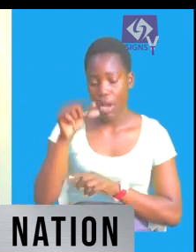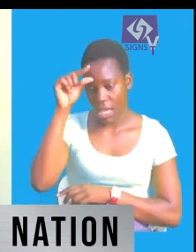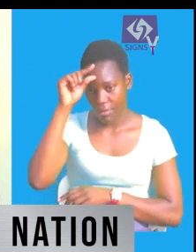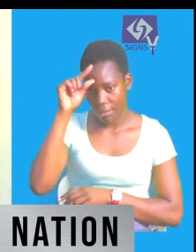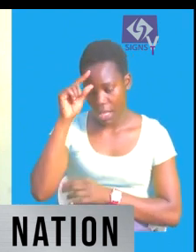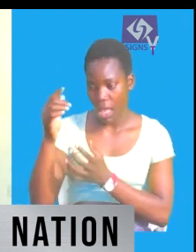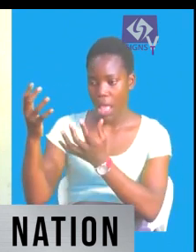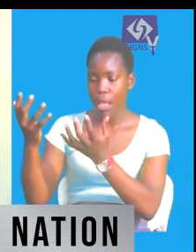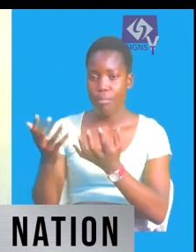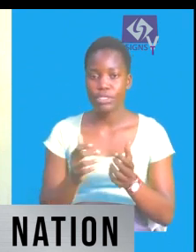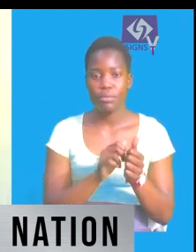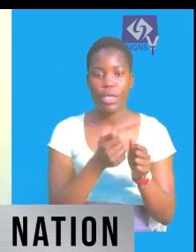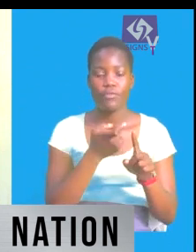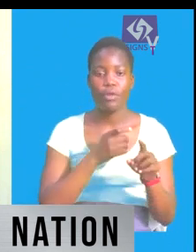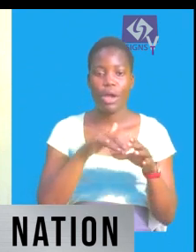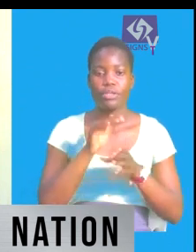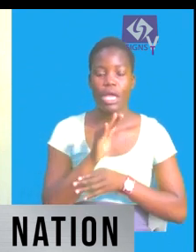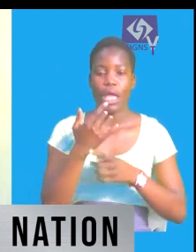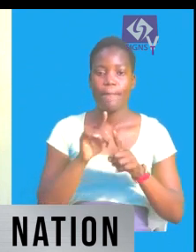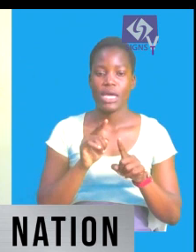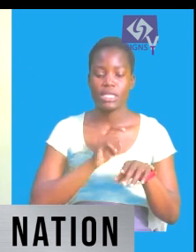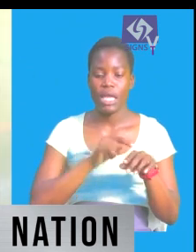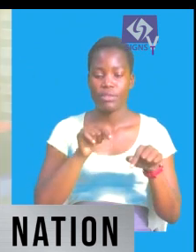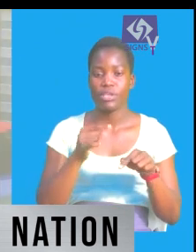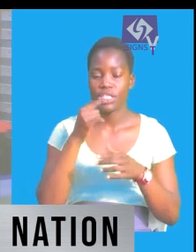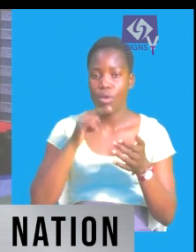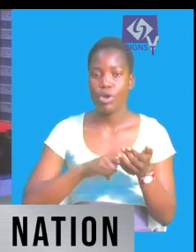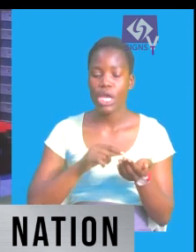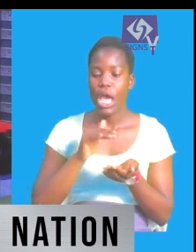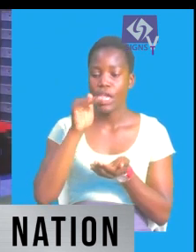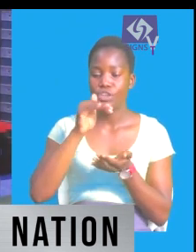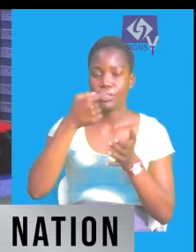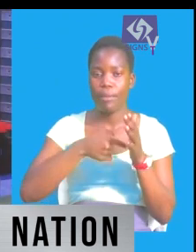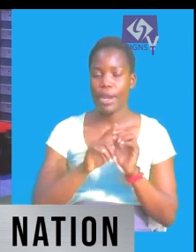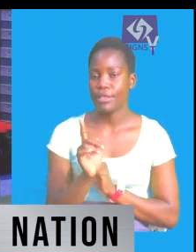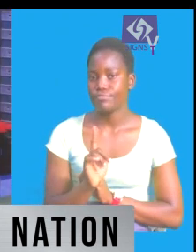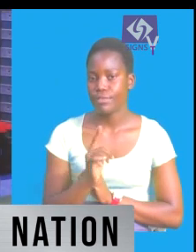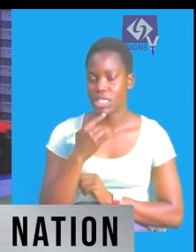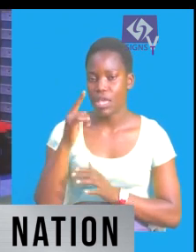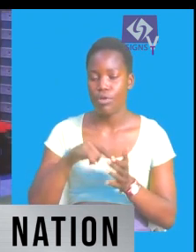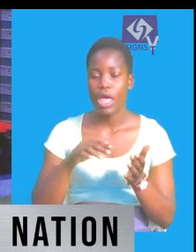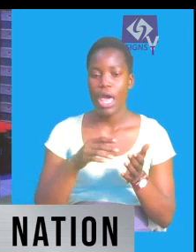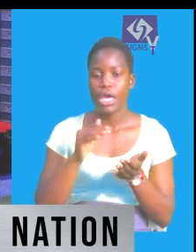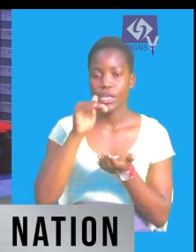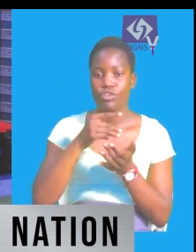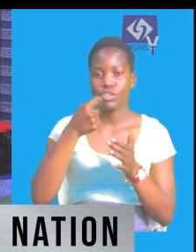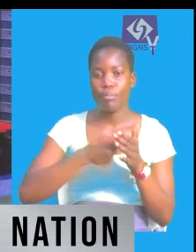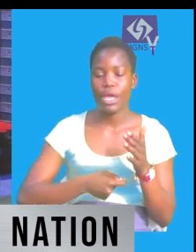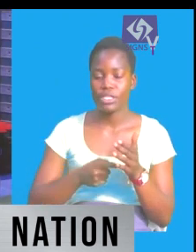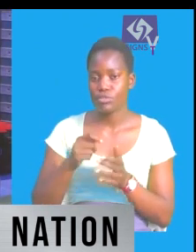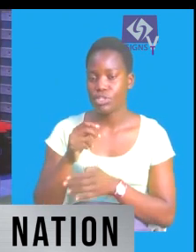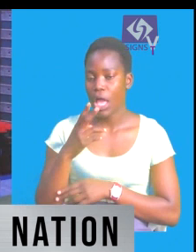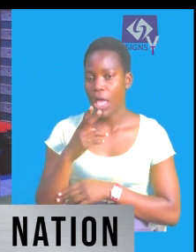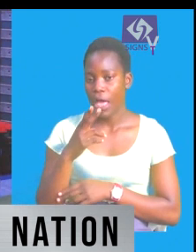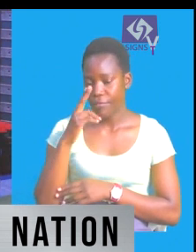from outside. Now this time round they said no subsidies. You remember that? They Yes. said your subsidies ilikuwa ni ukora. So